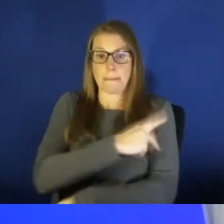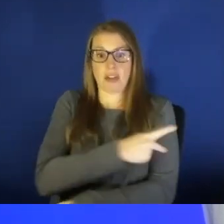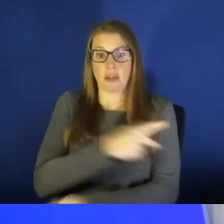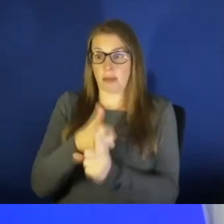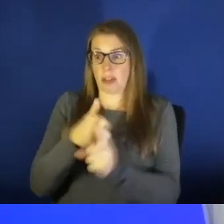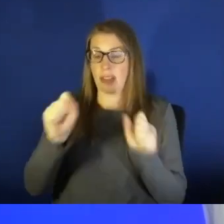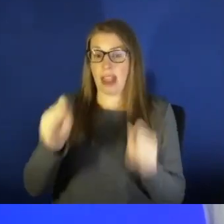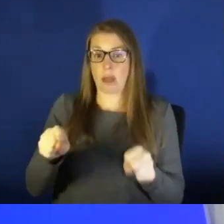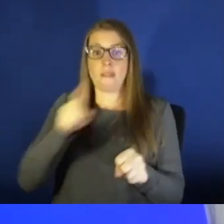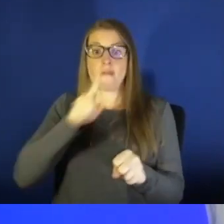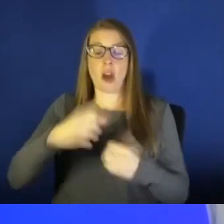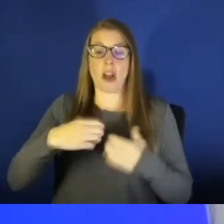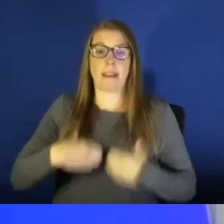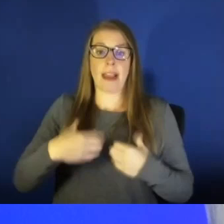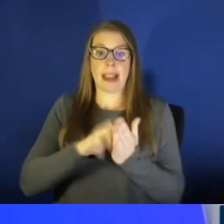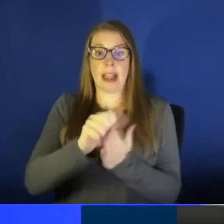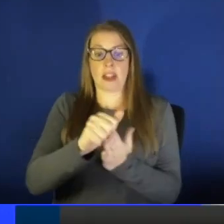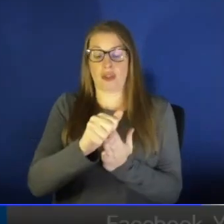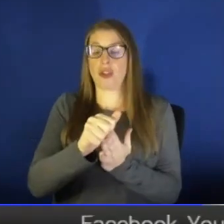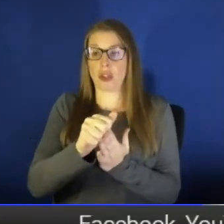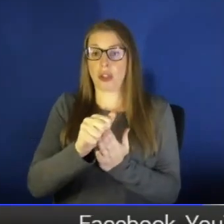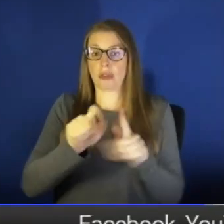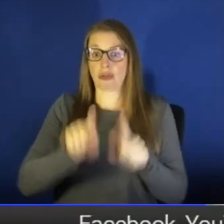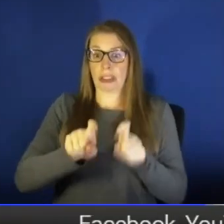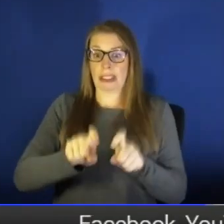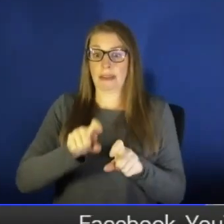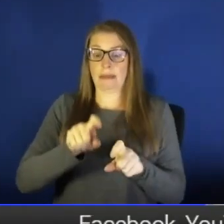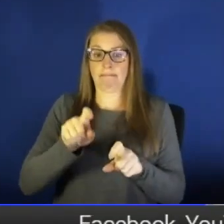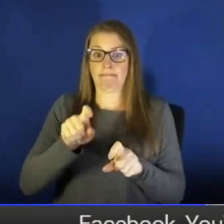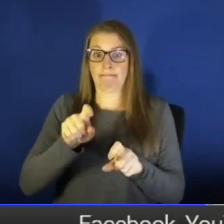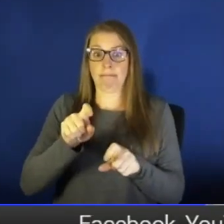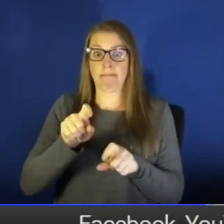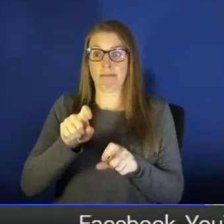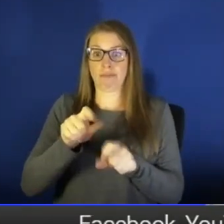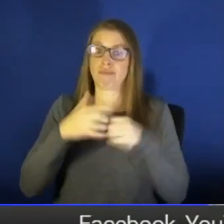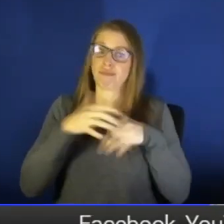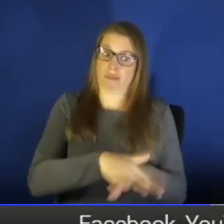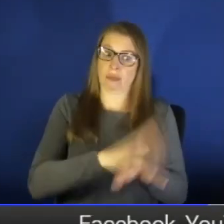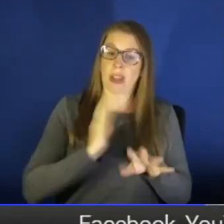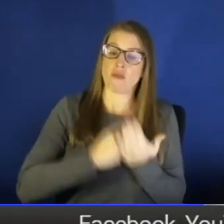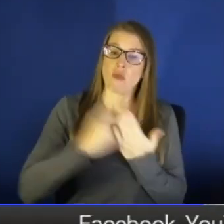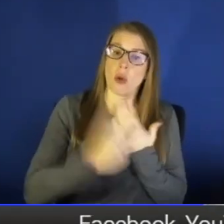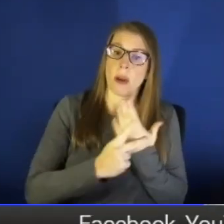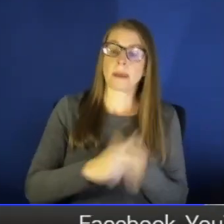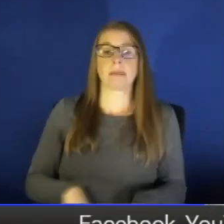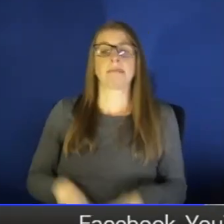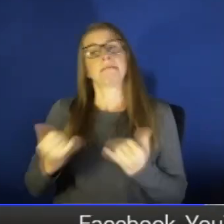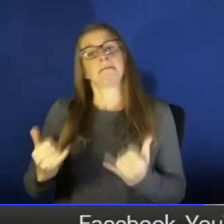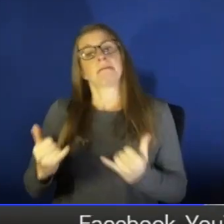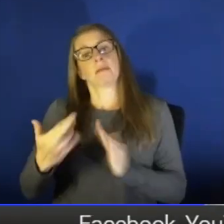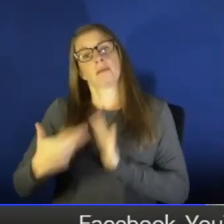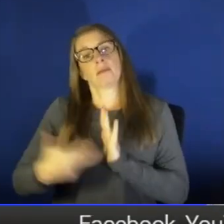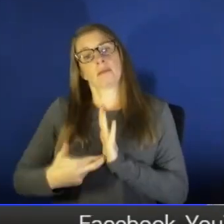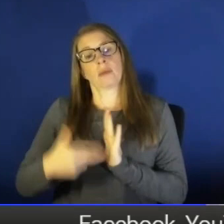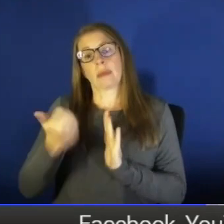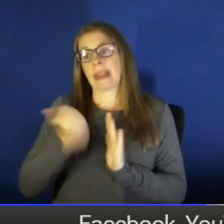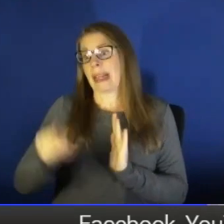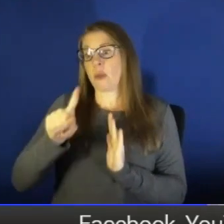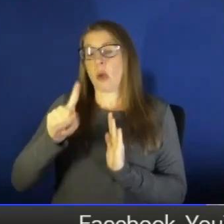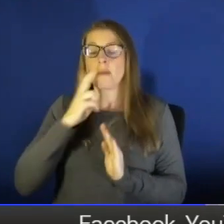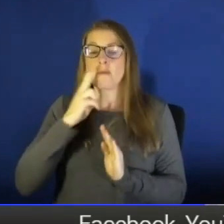cancer screening into our program. So in the current guidelines, so anyone who's smoked more